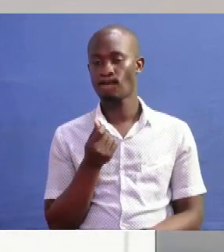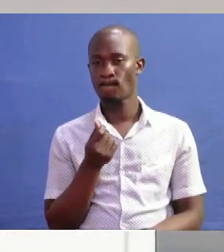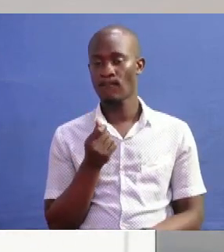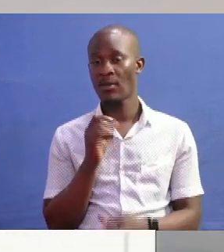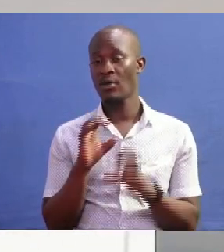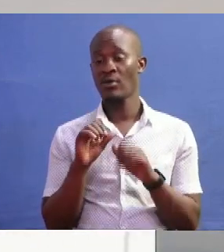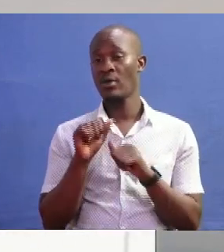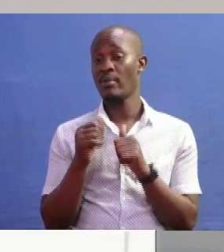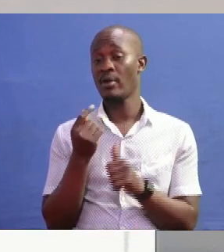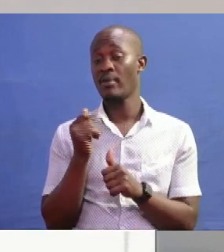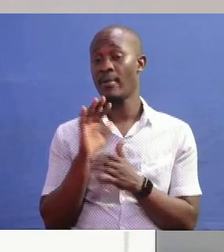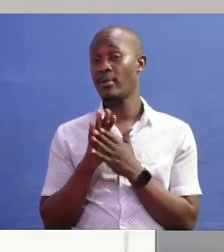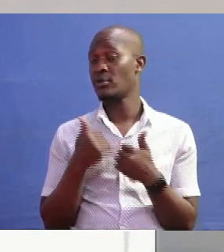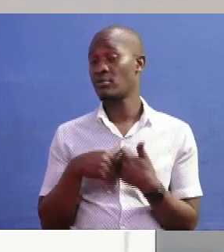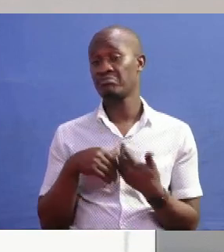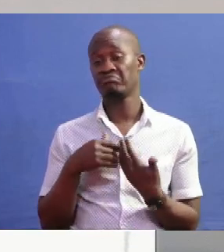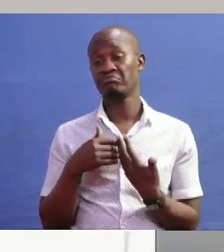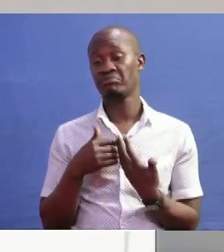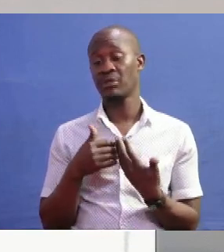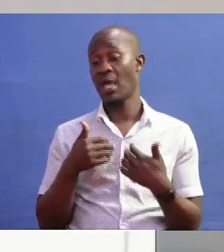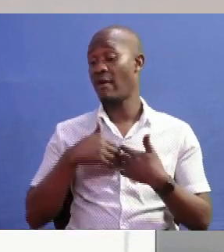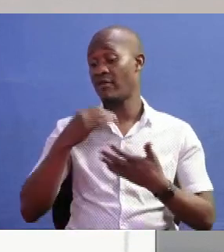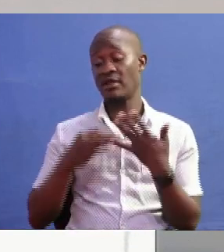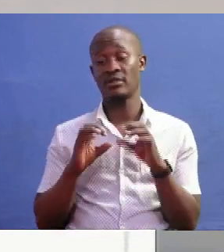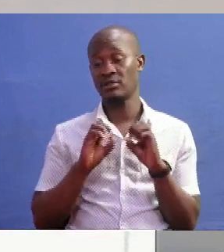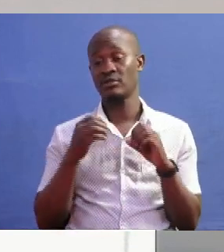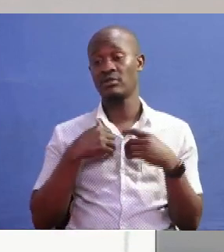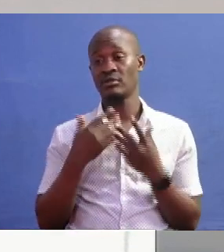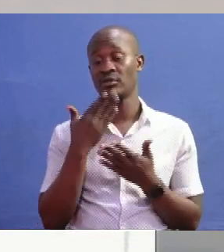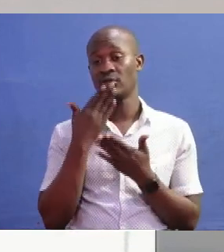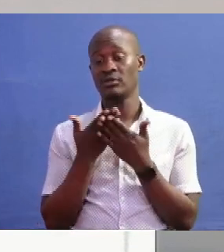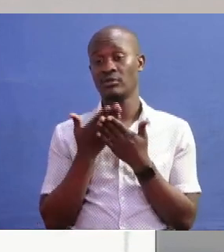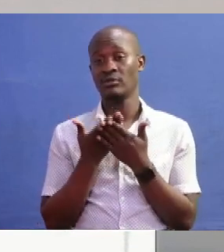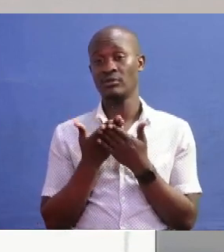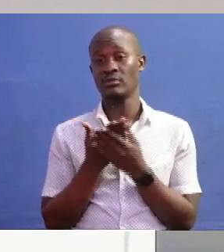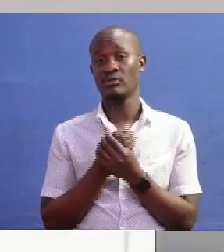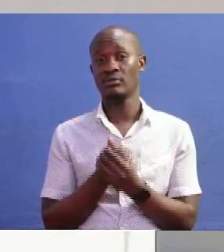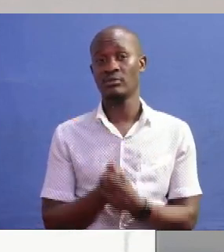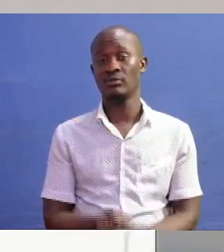conversations about money do not really have an end. So thank you so much for your time. We do appreciate you.